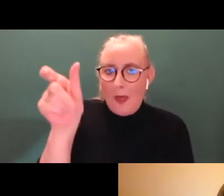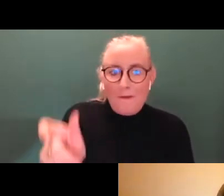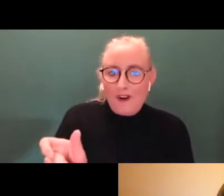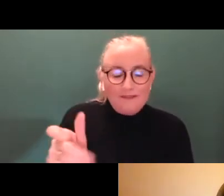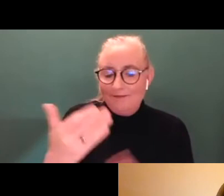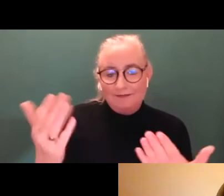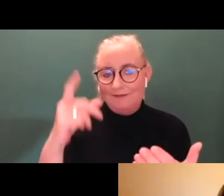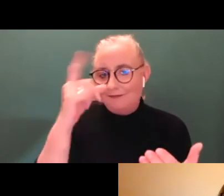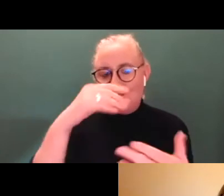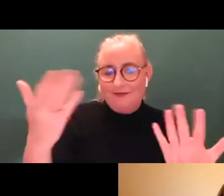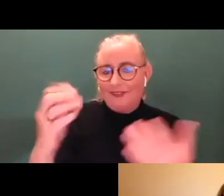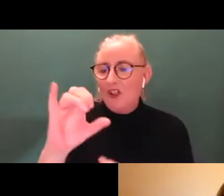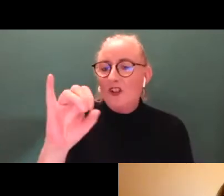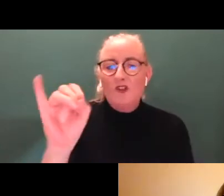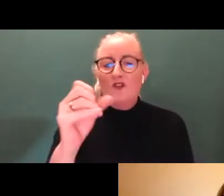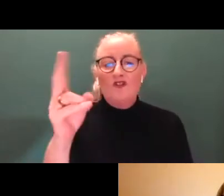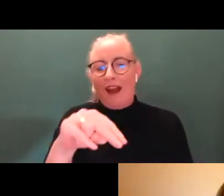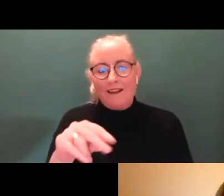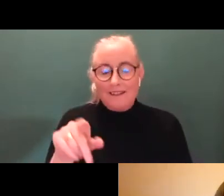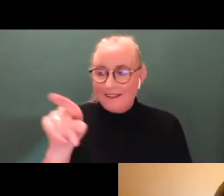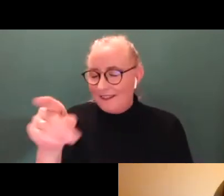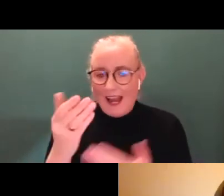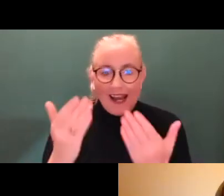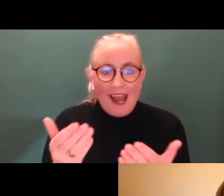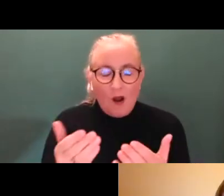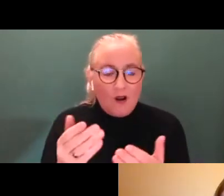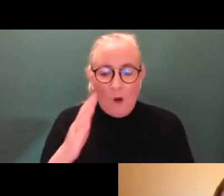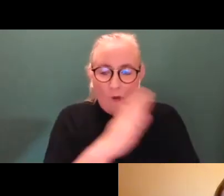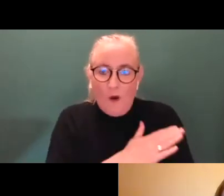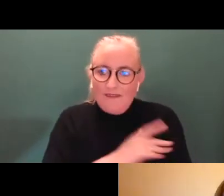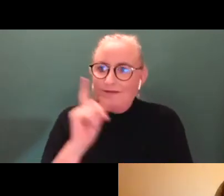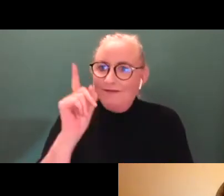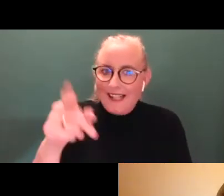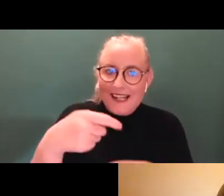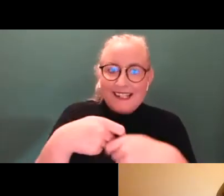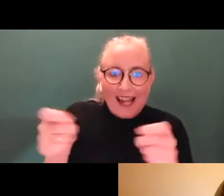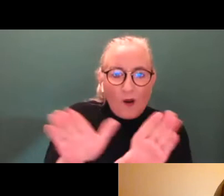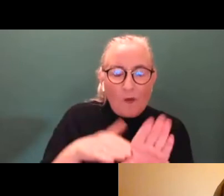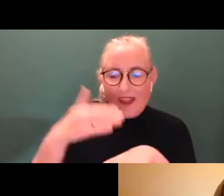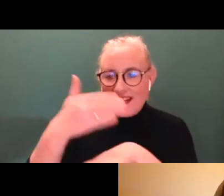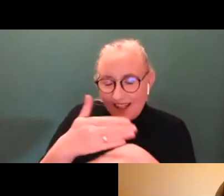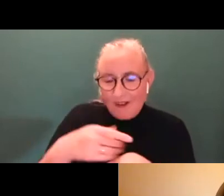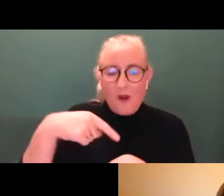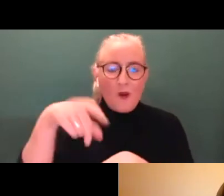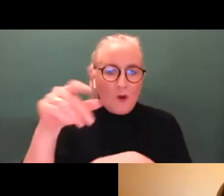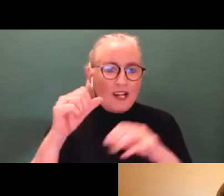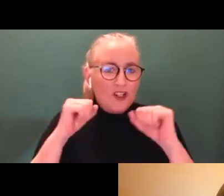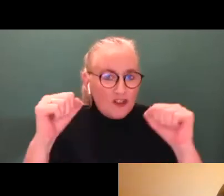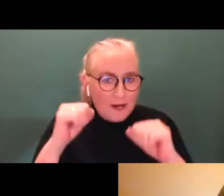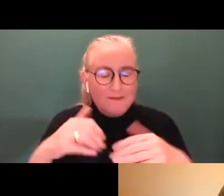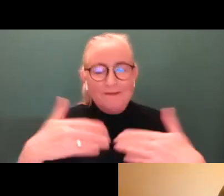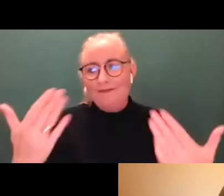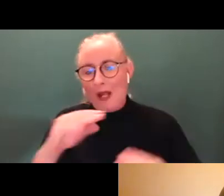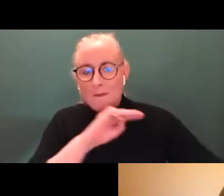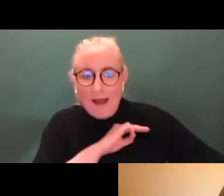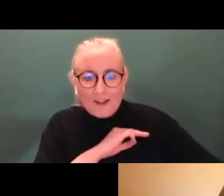him John, you know, now walks down to the town with staff and he goes to GAA matches and his